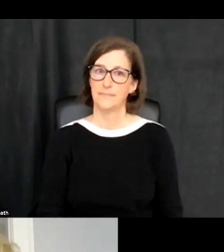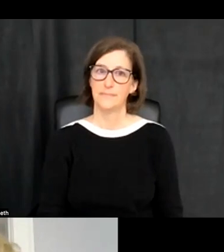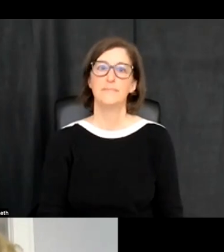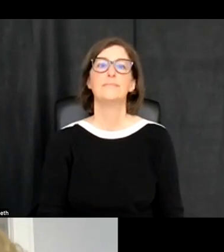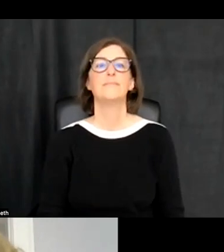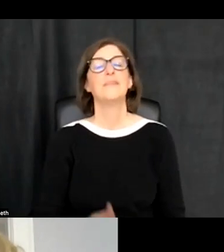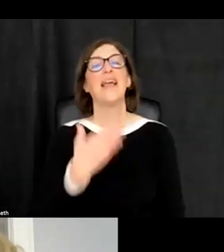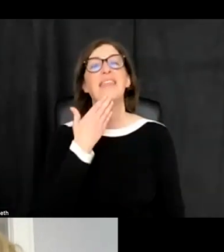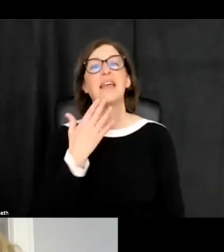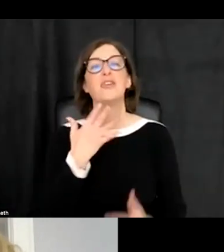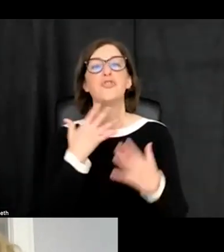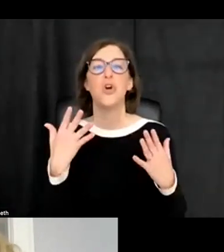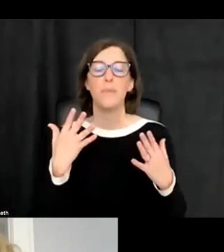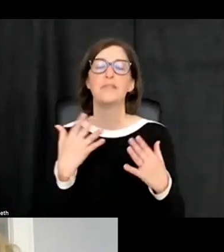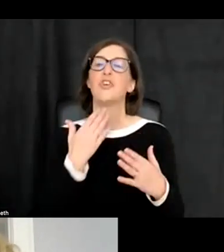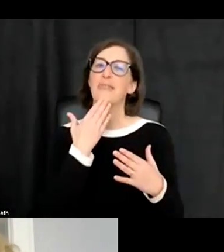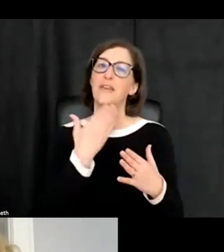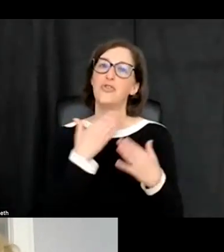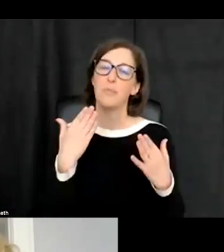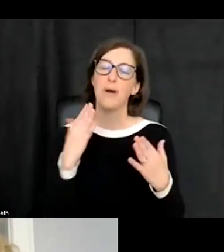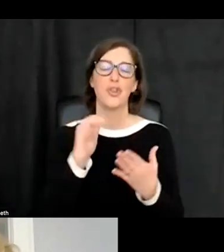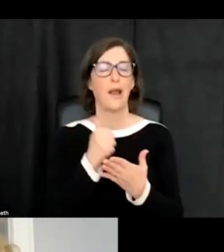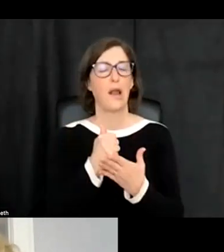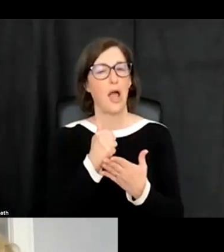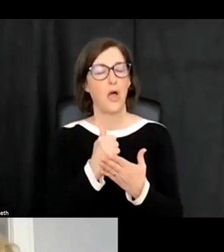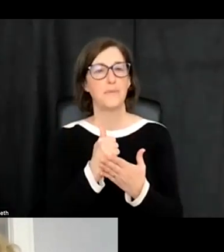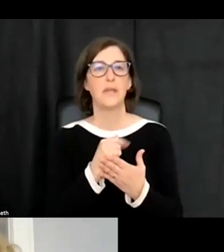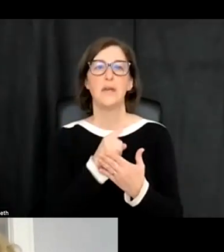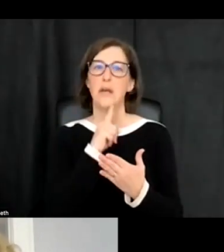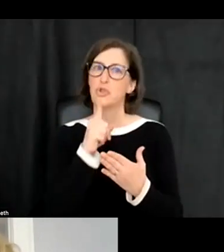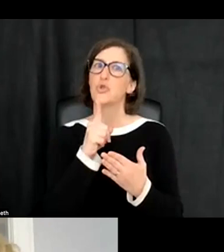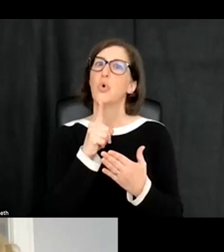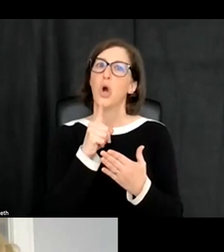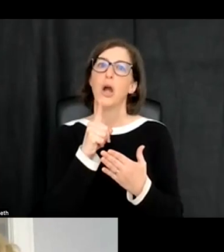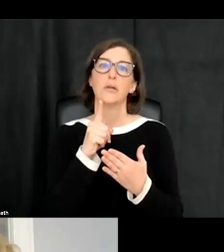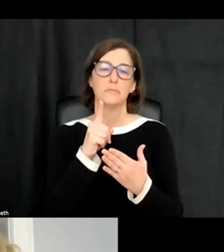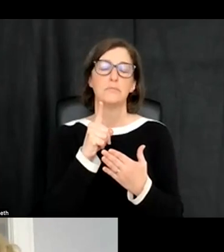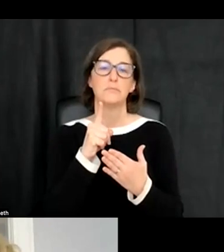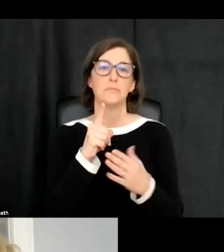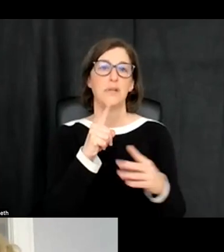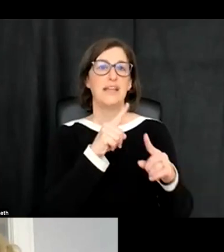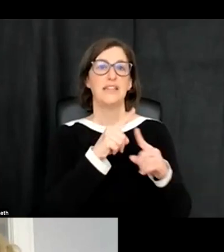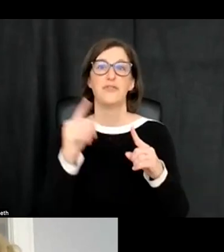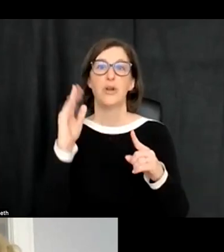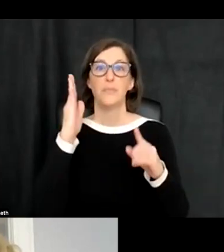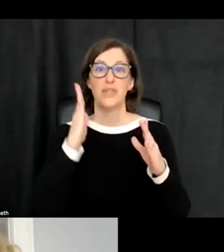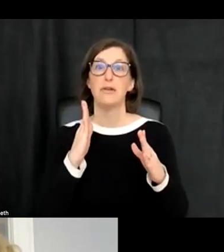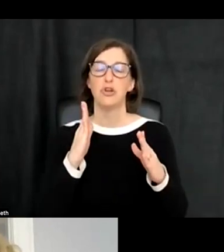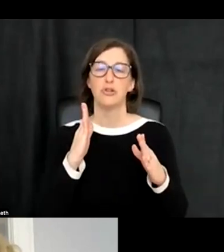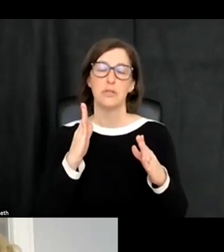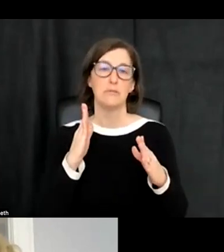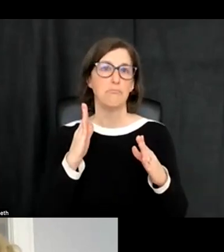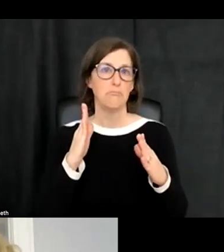Thanks so much, Carol. Very, very helpful, and I'm sure resonant across the different presenters. I